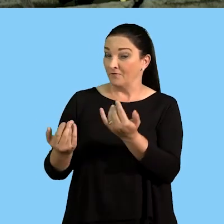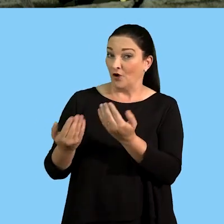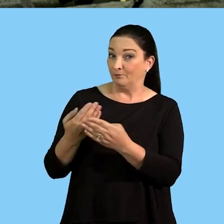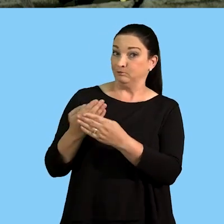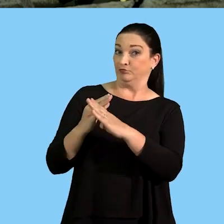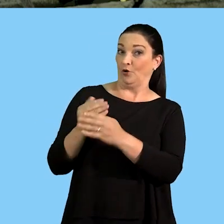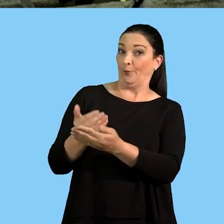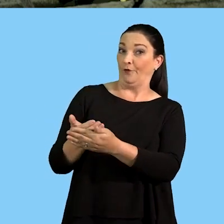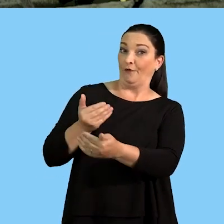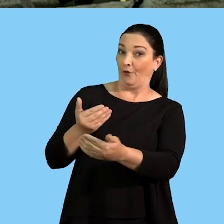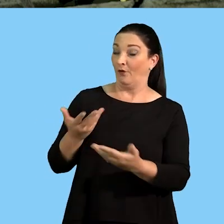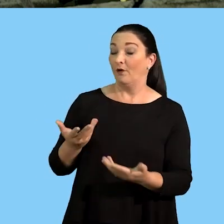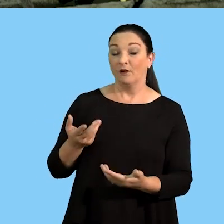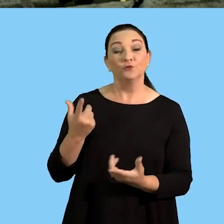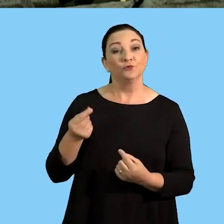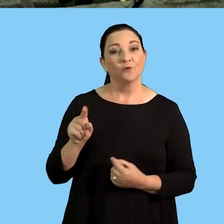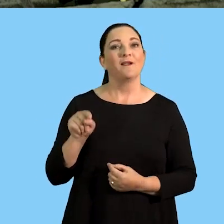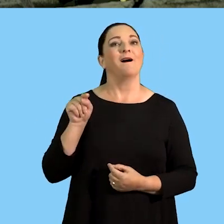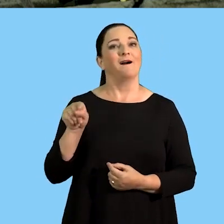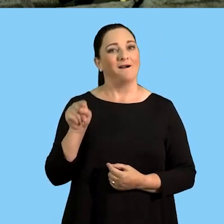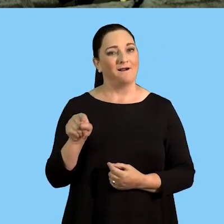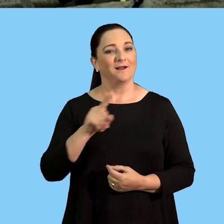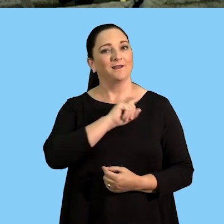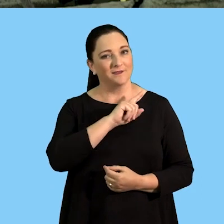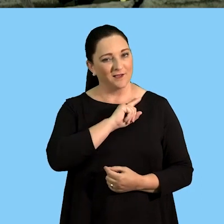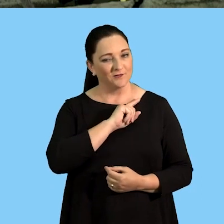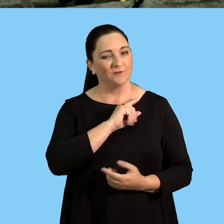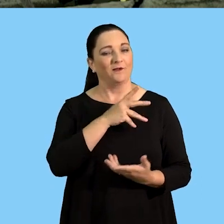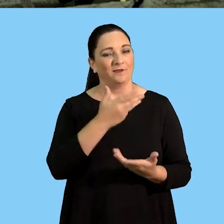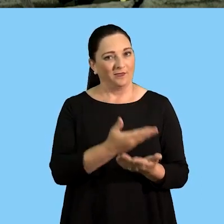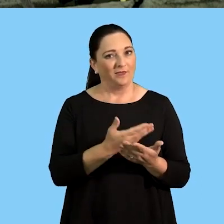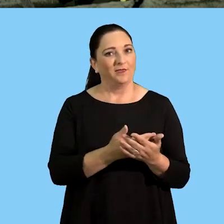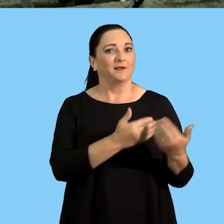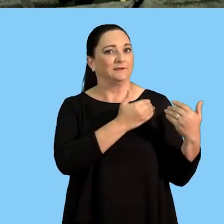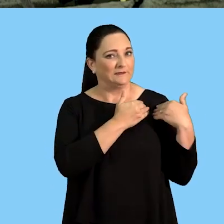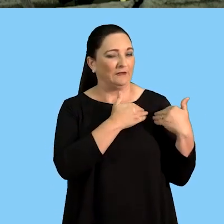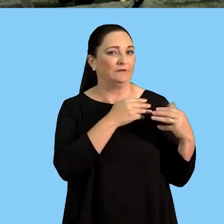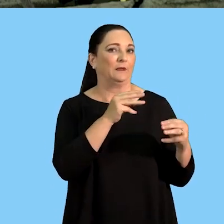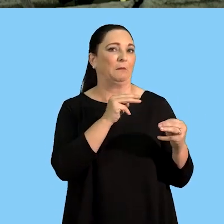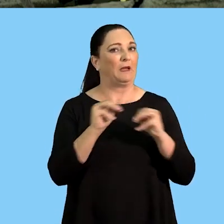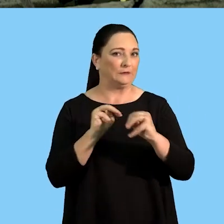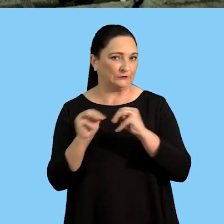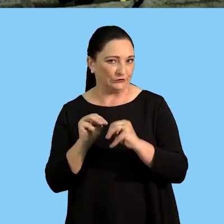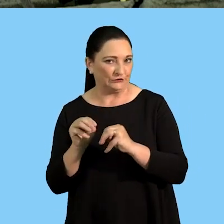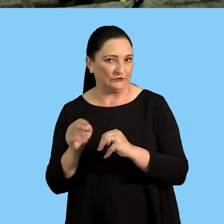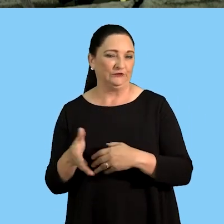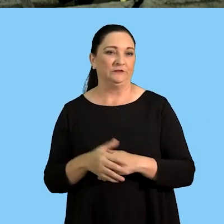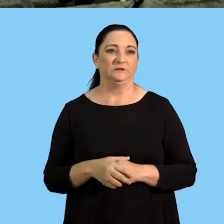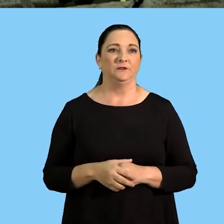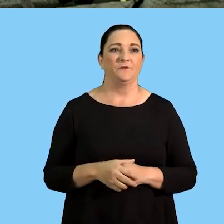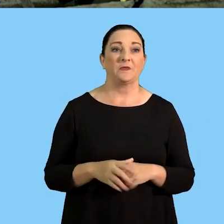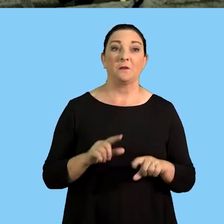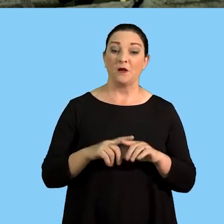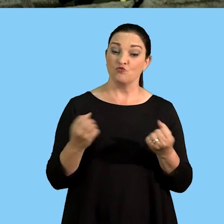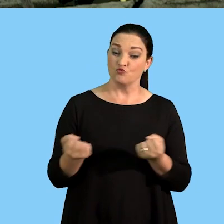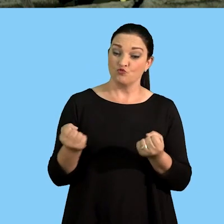the fire? Now this is what we call safety management in the workplace. It is said that